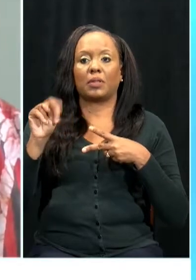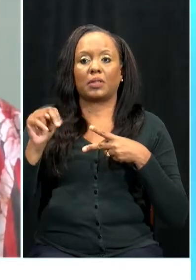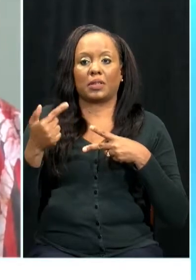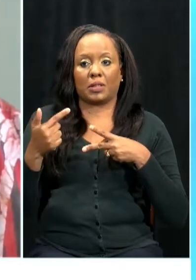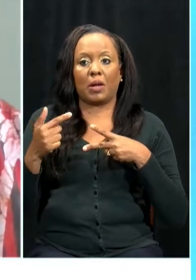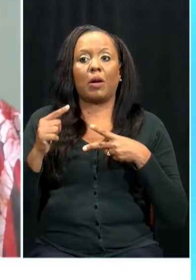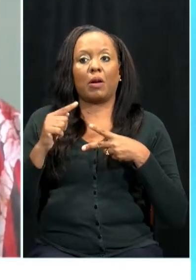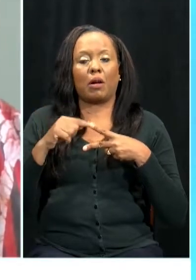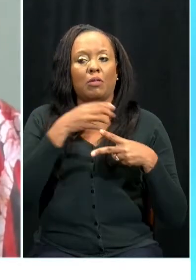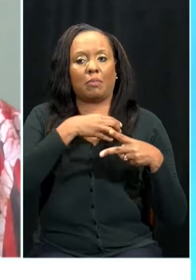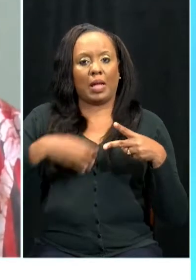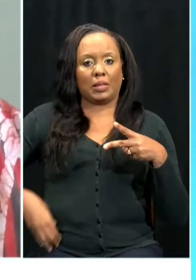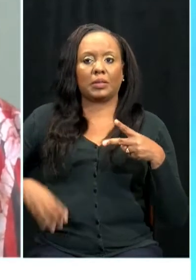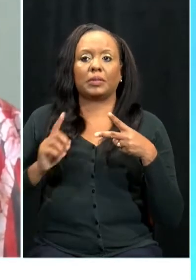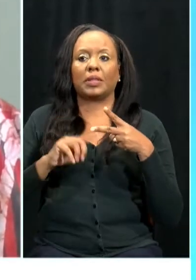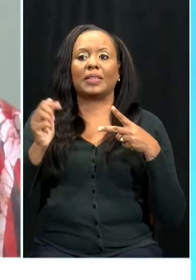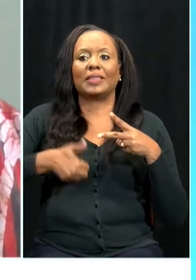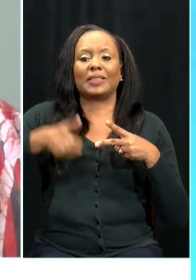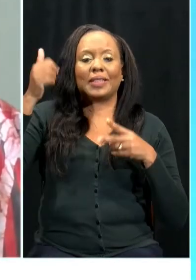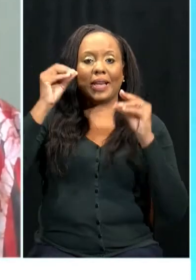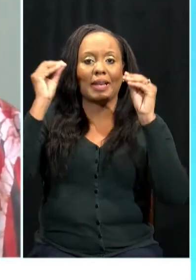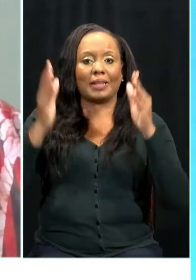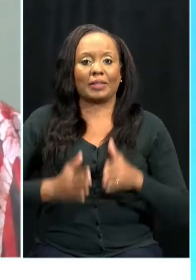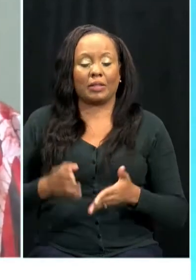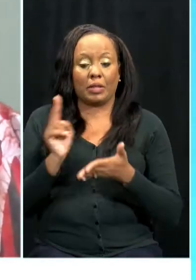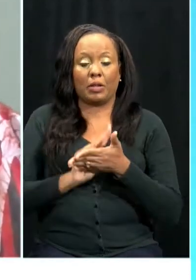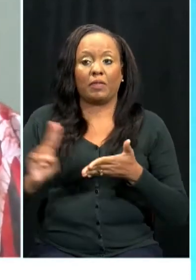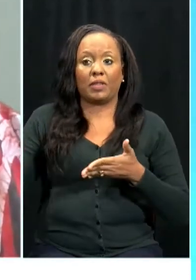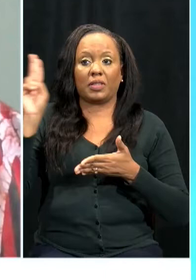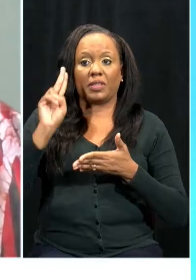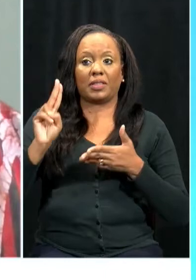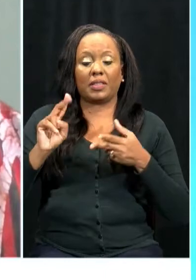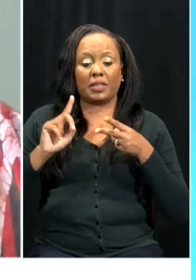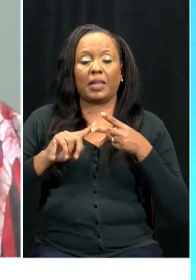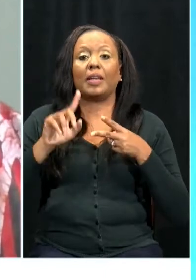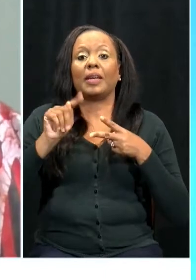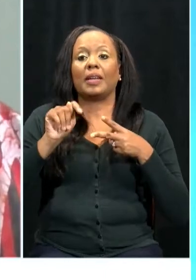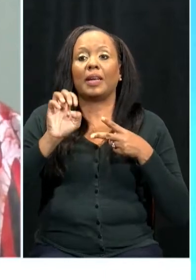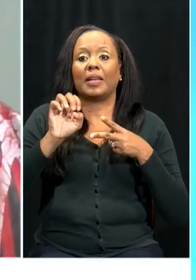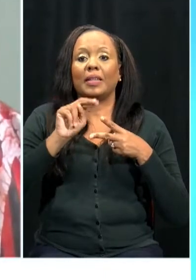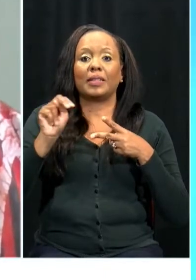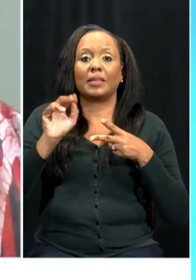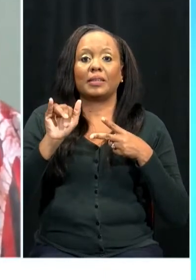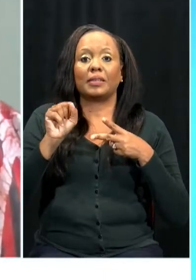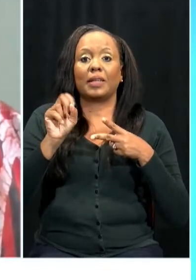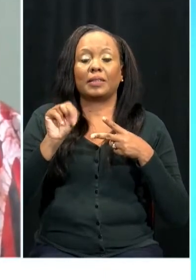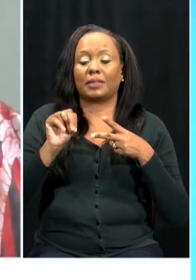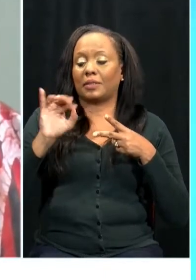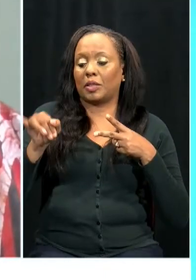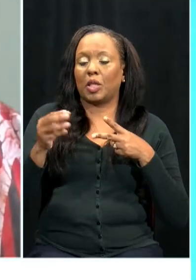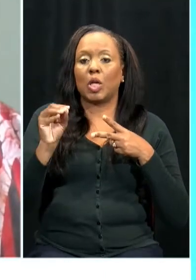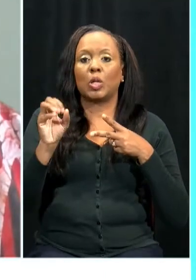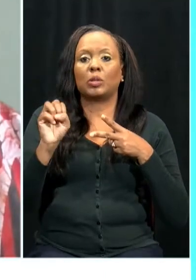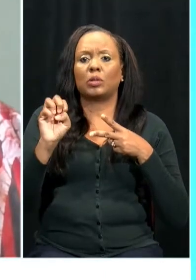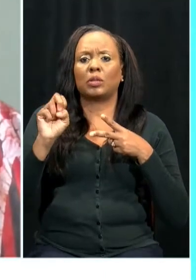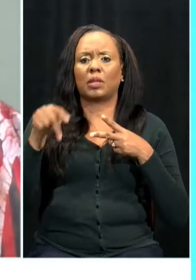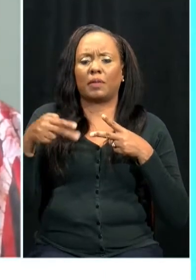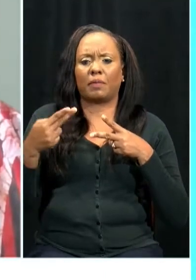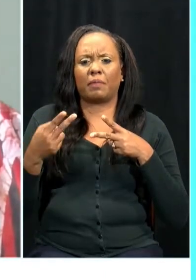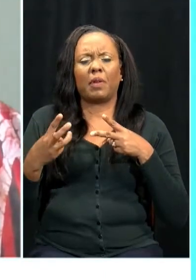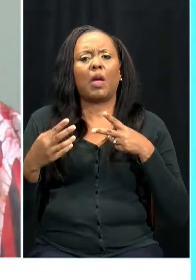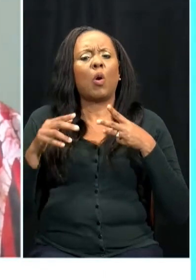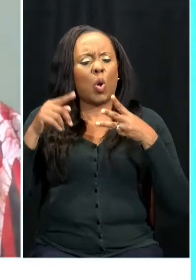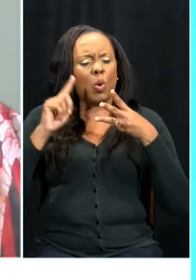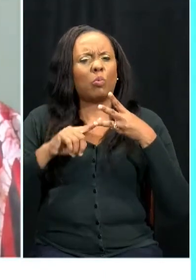Senior Lecturer in Political Science at the UWI, Dr. Tennyson Joseph. We were expecting the Deputy Leader of the Alliance Party for Progress,